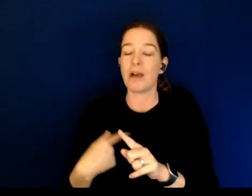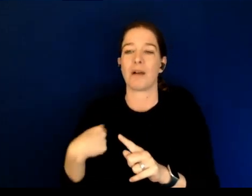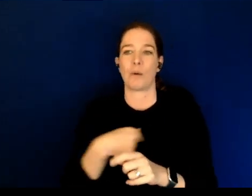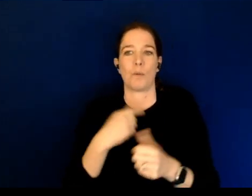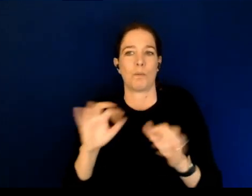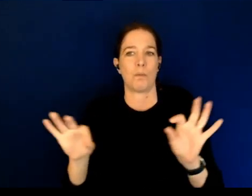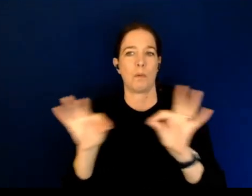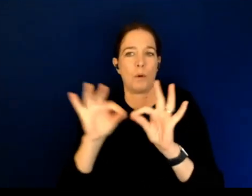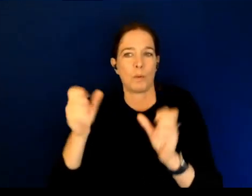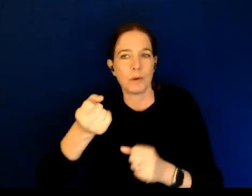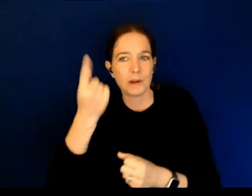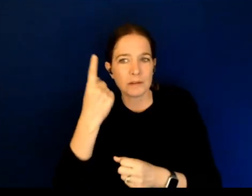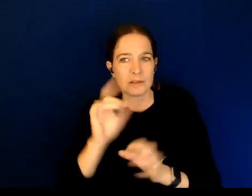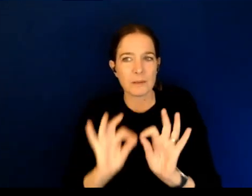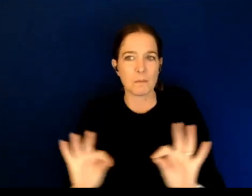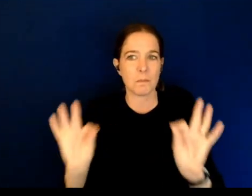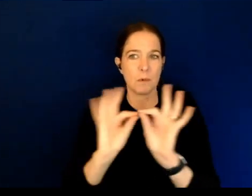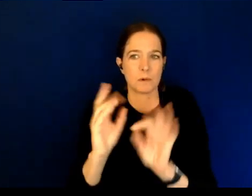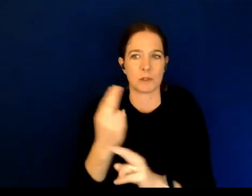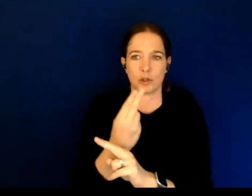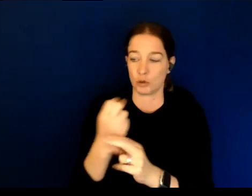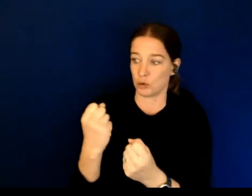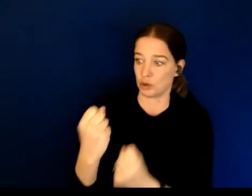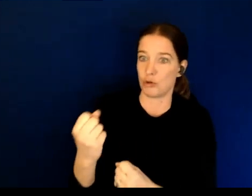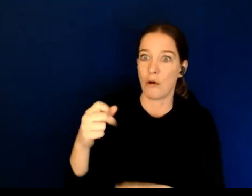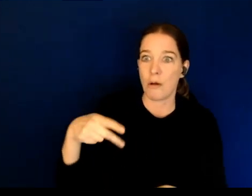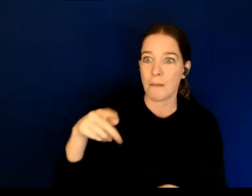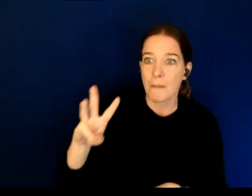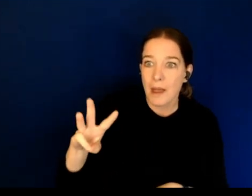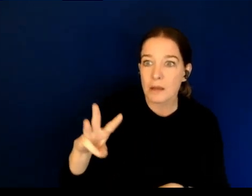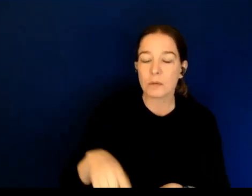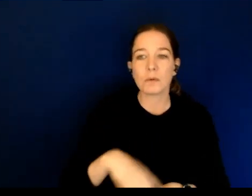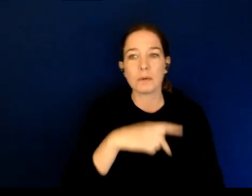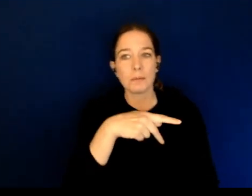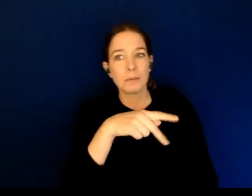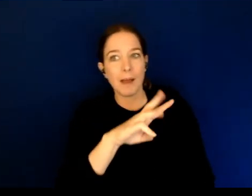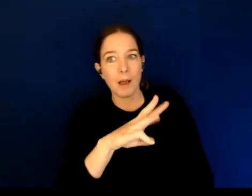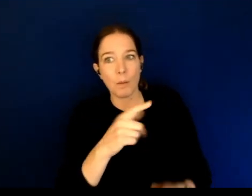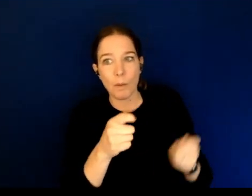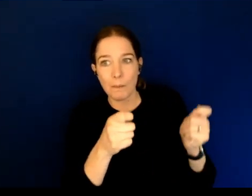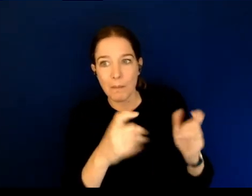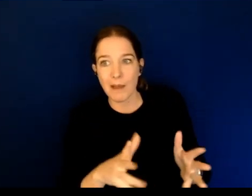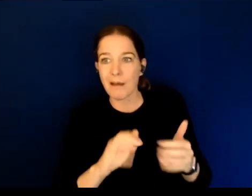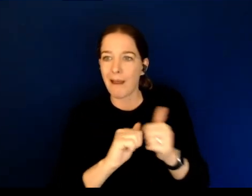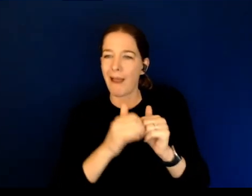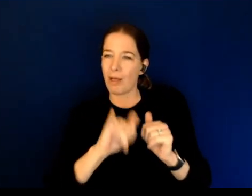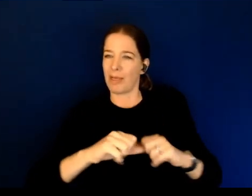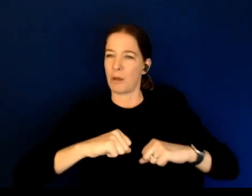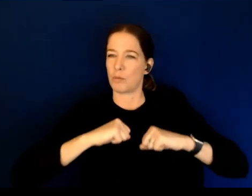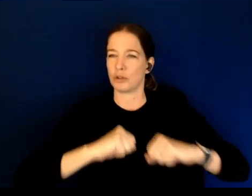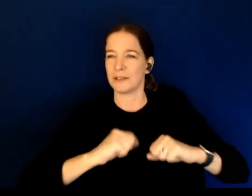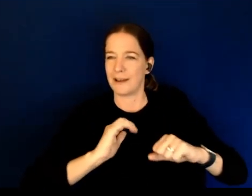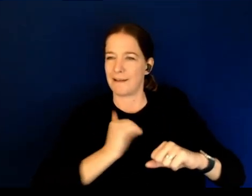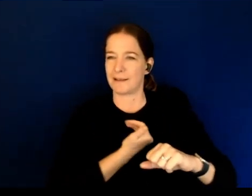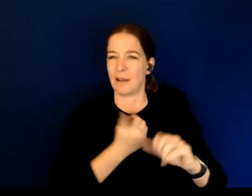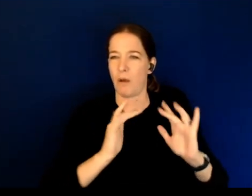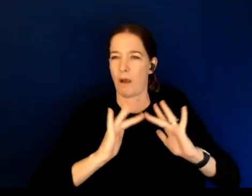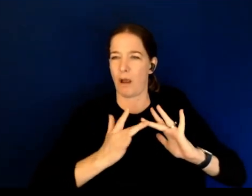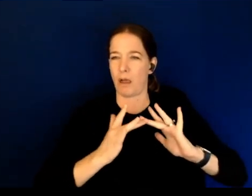significance of using strong passwords and a password manager and how it can safeguard our digital